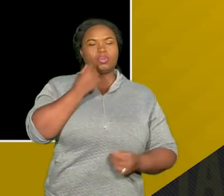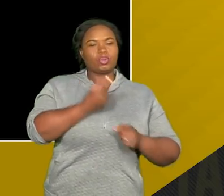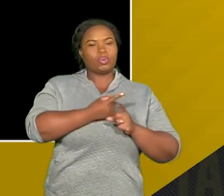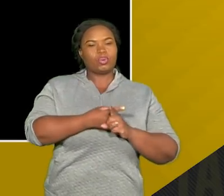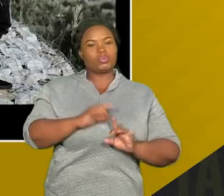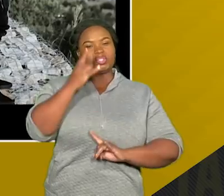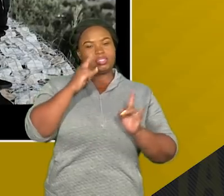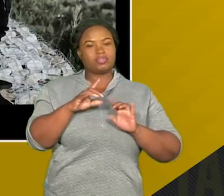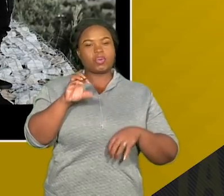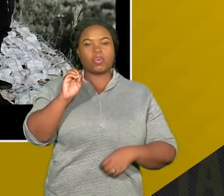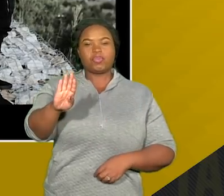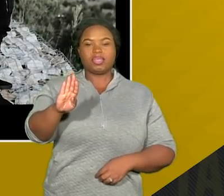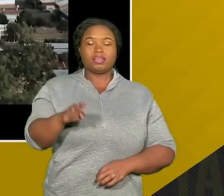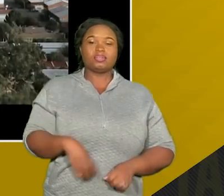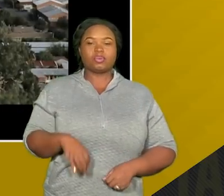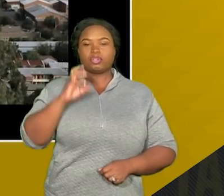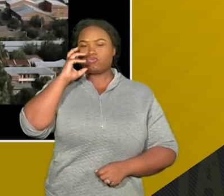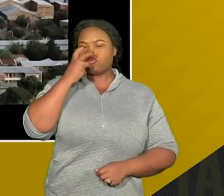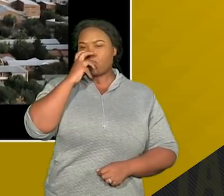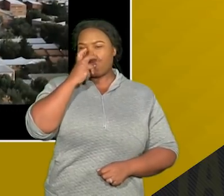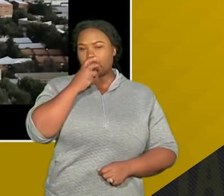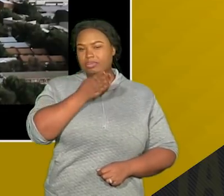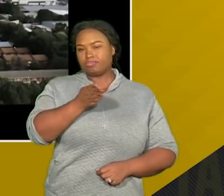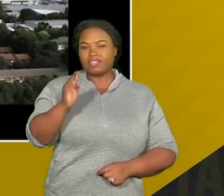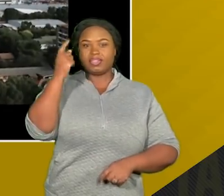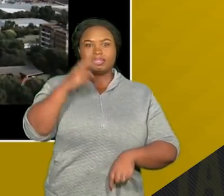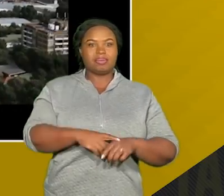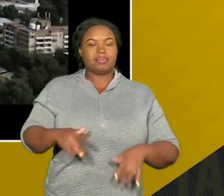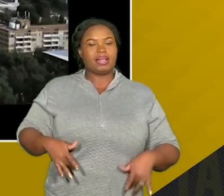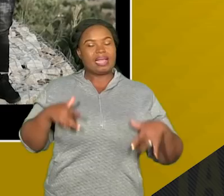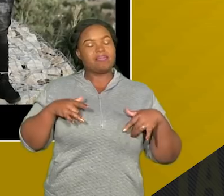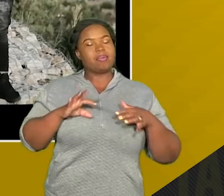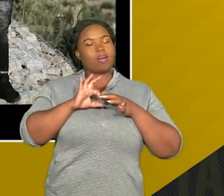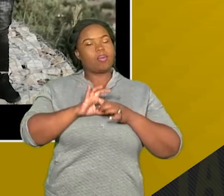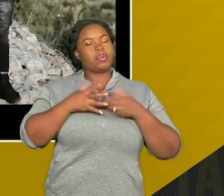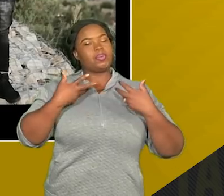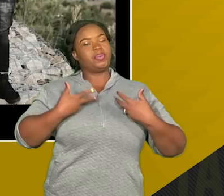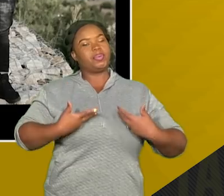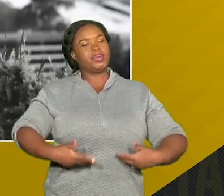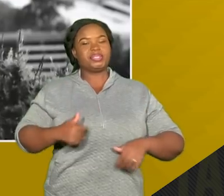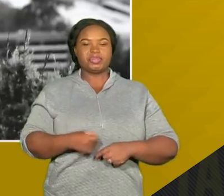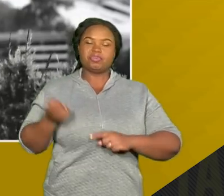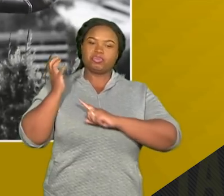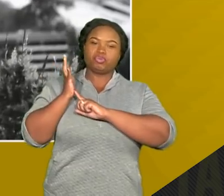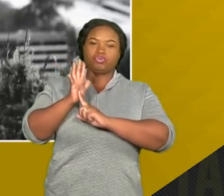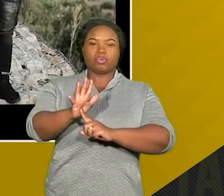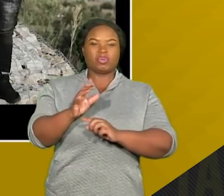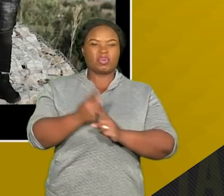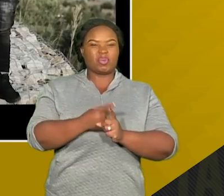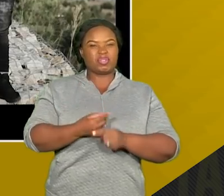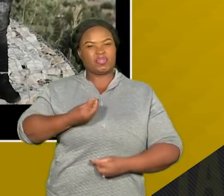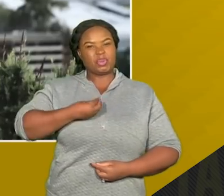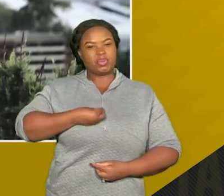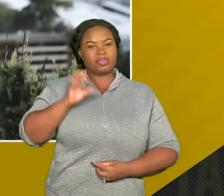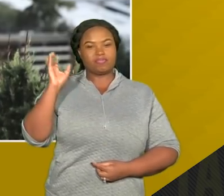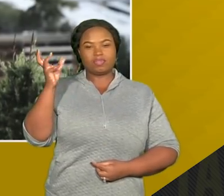city of Bloemfontein. It's known as the city of roses, man. For the first time in my life, I'm actually home and just getting to present a show and to engage the youth of the